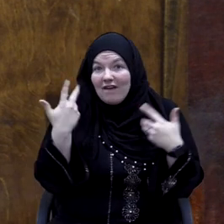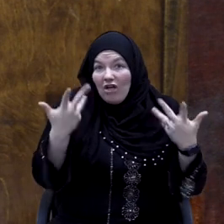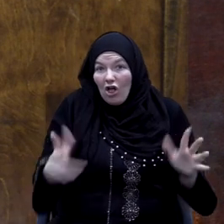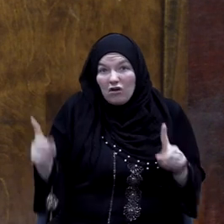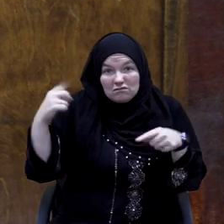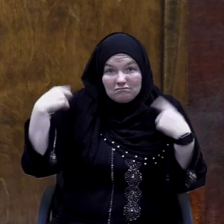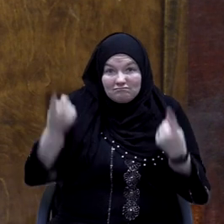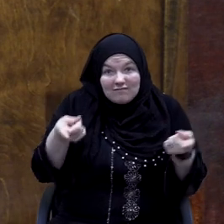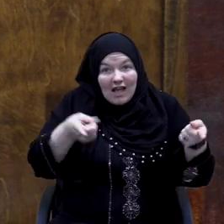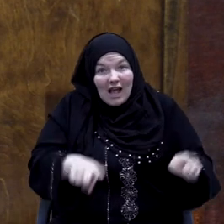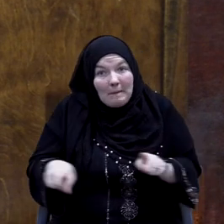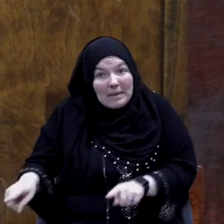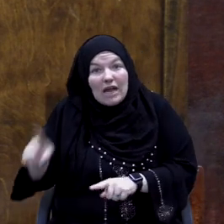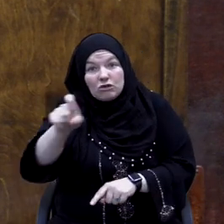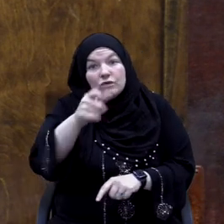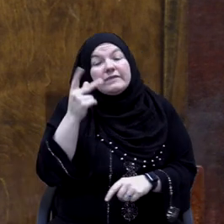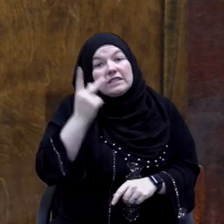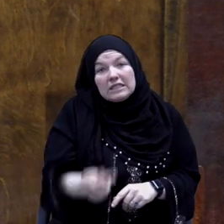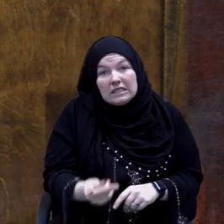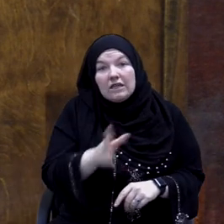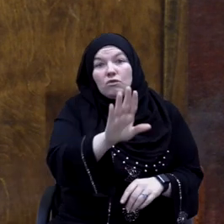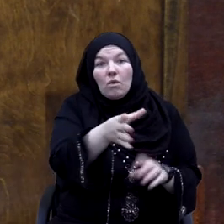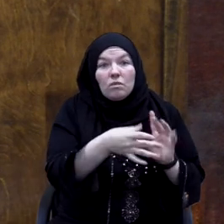you've seen it with your own eyes.